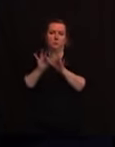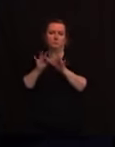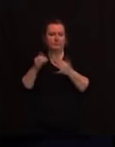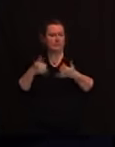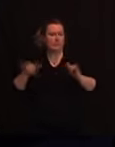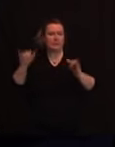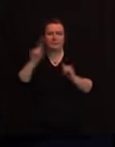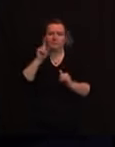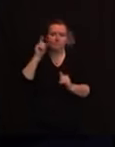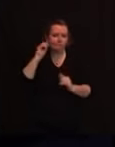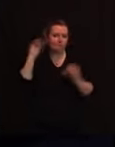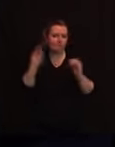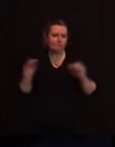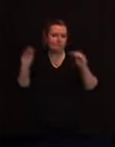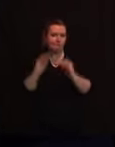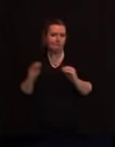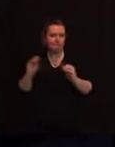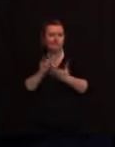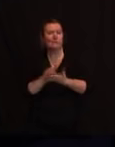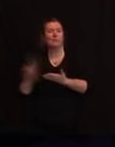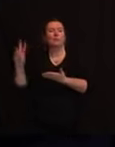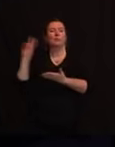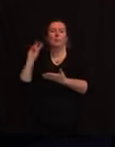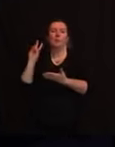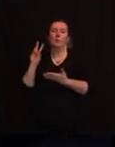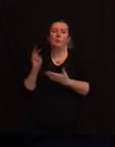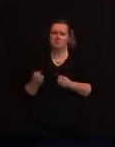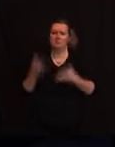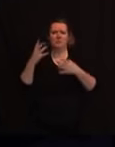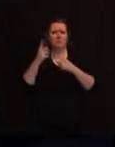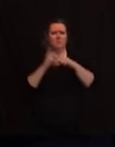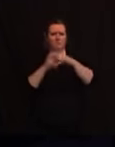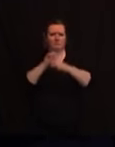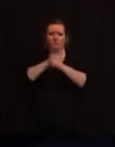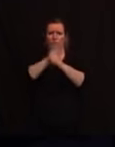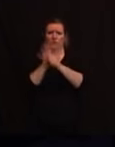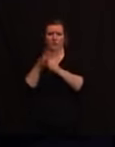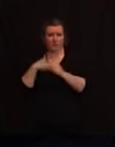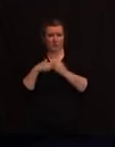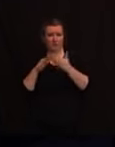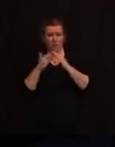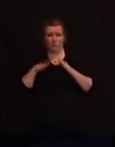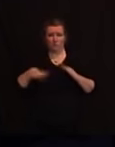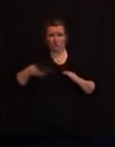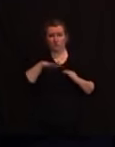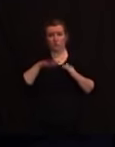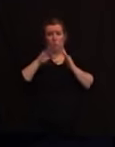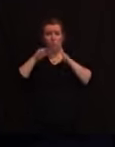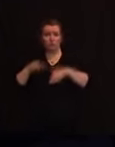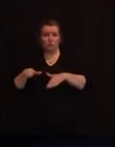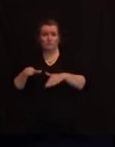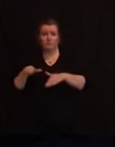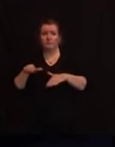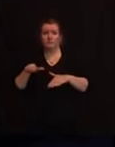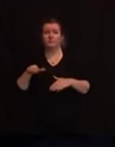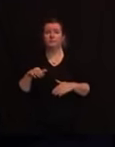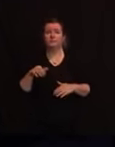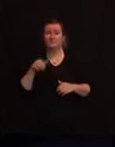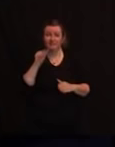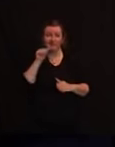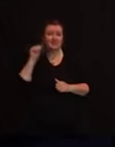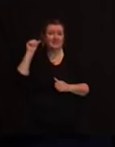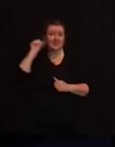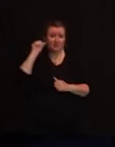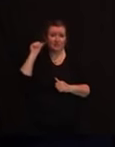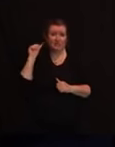14 days ago, the number of positive cases in Ocean County was 484. As of yesterday, and I'm sure the numbers will go